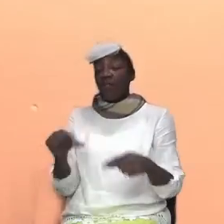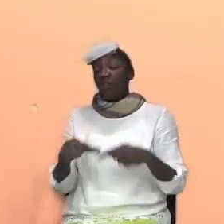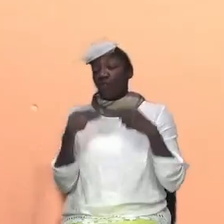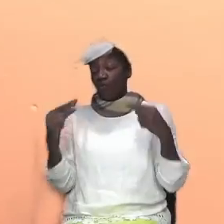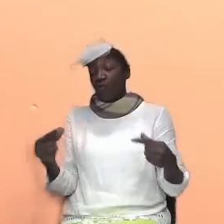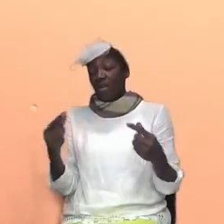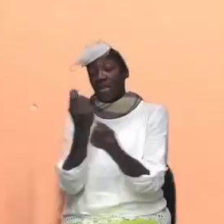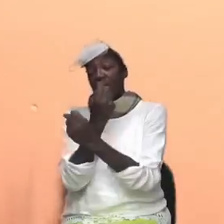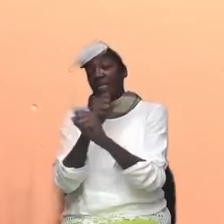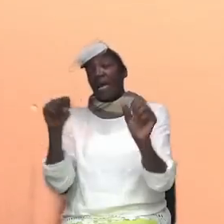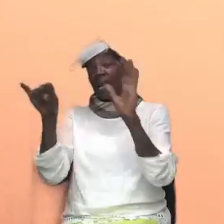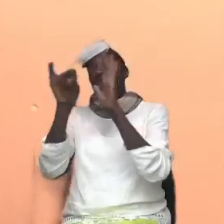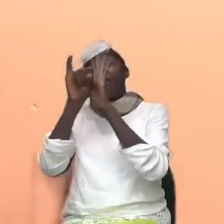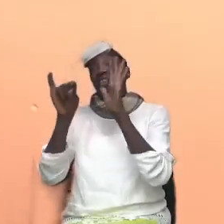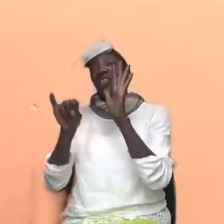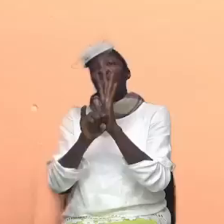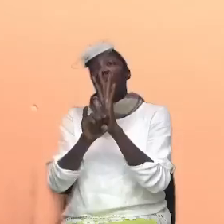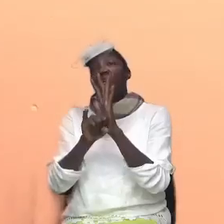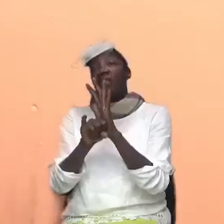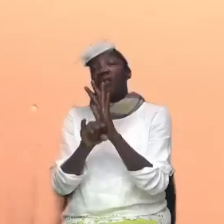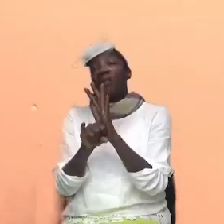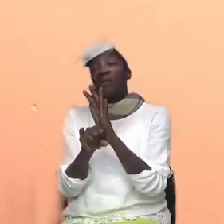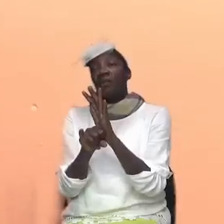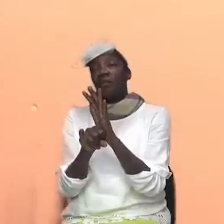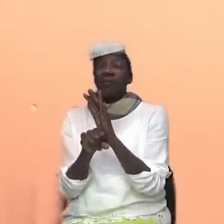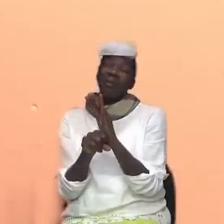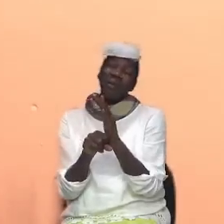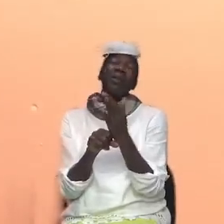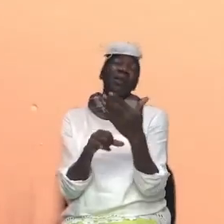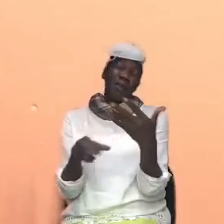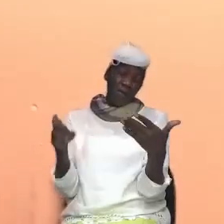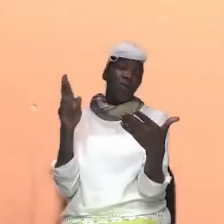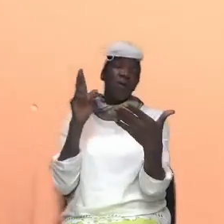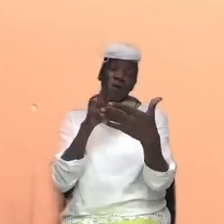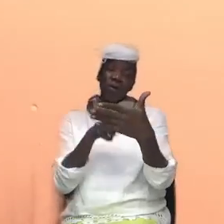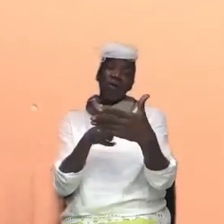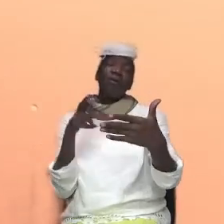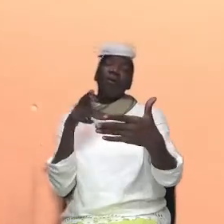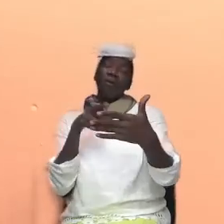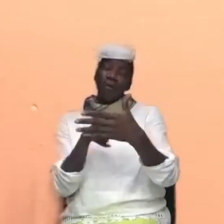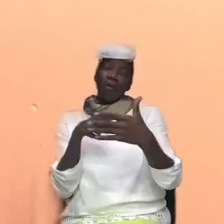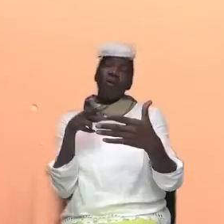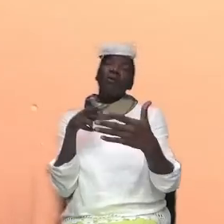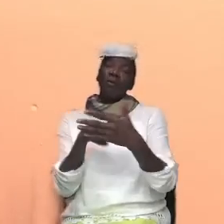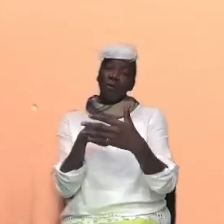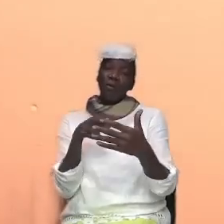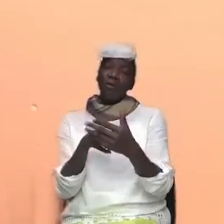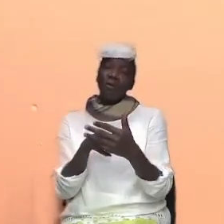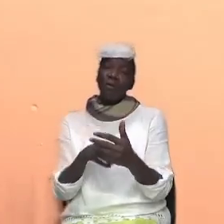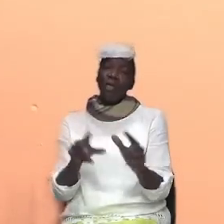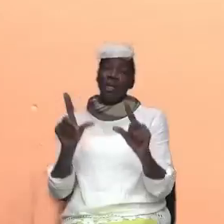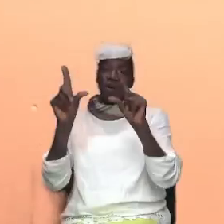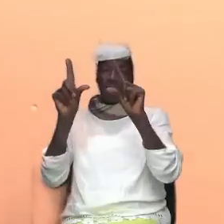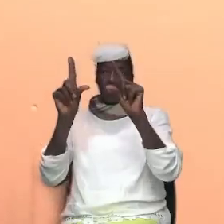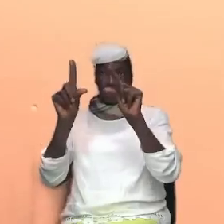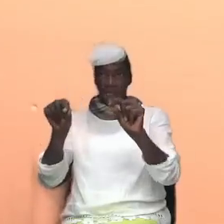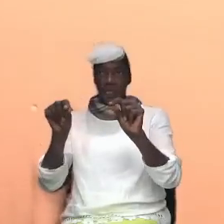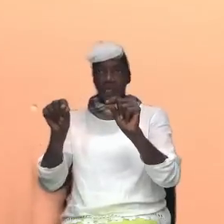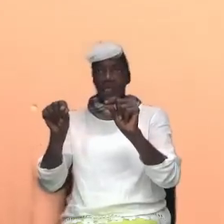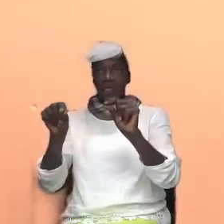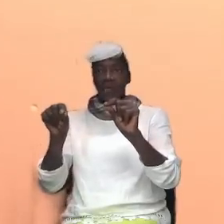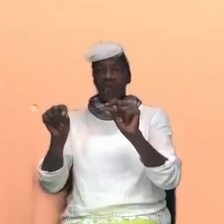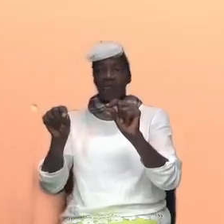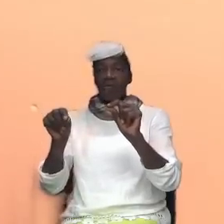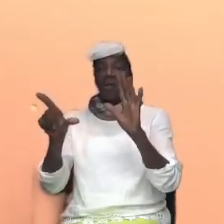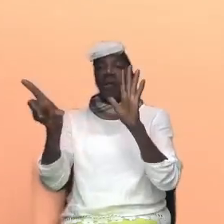salvation. Just by way of review, the basic objective of the lessons that we